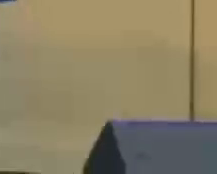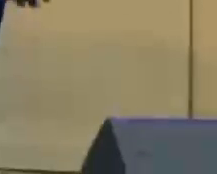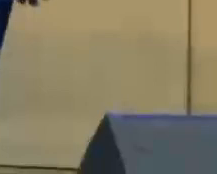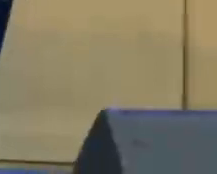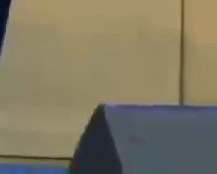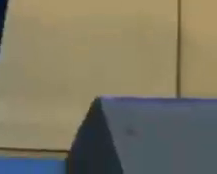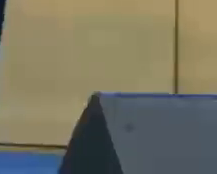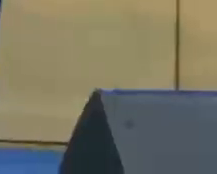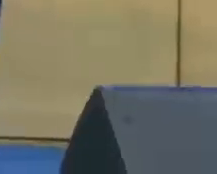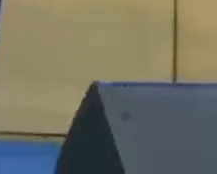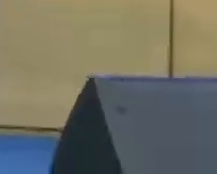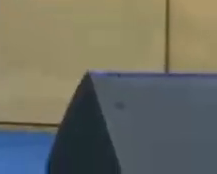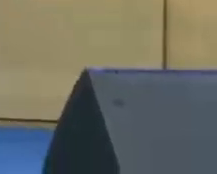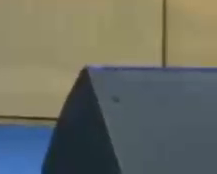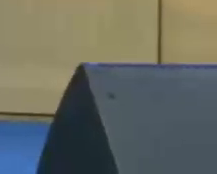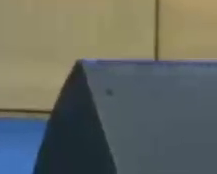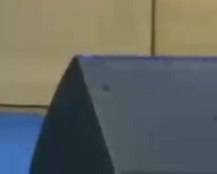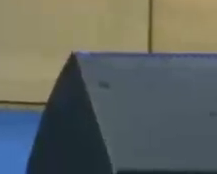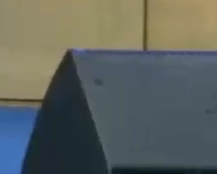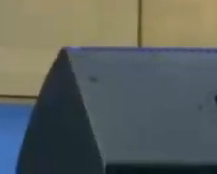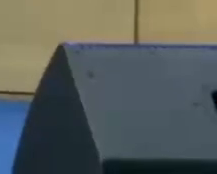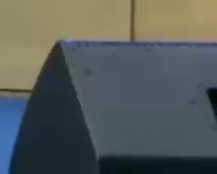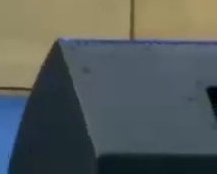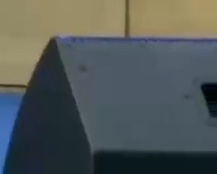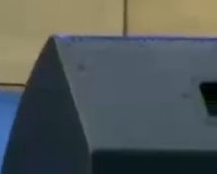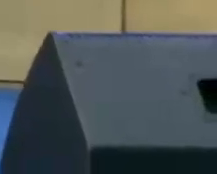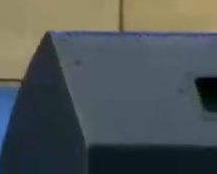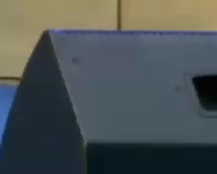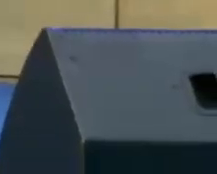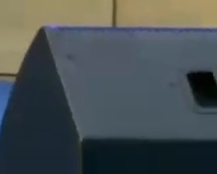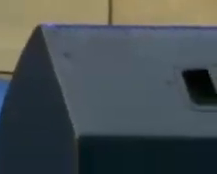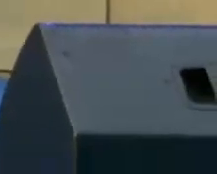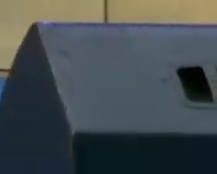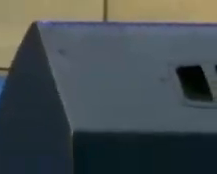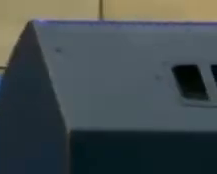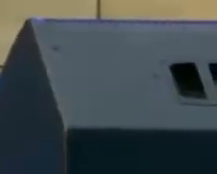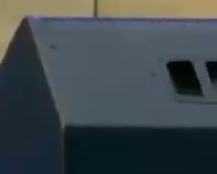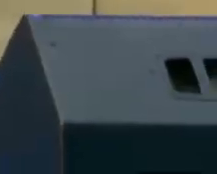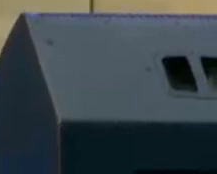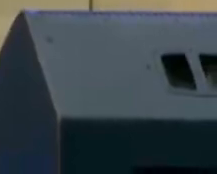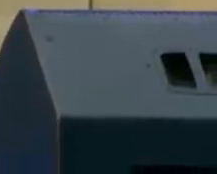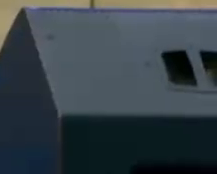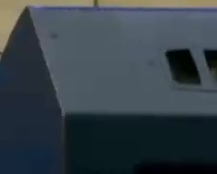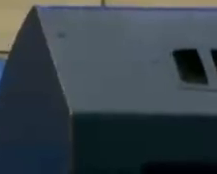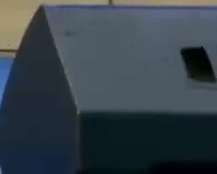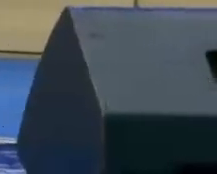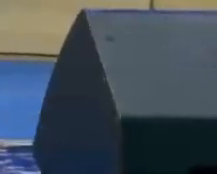Breakthrough, healing, miracle, deliverance,